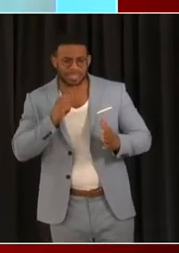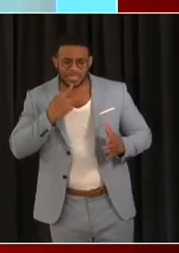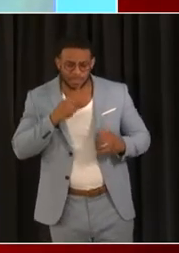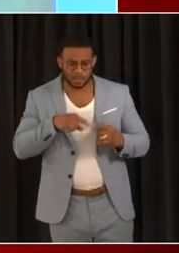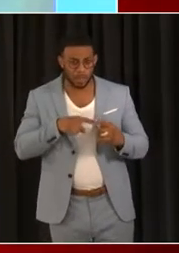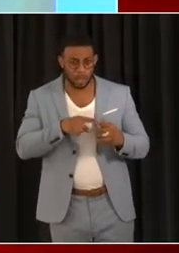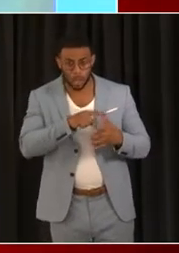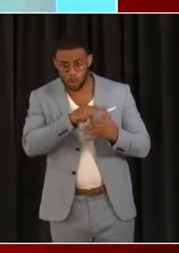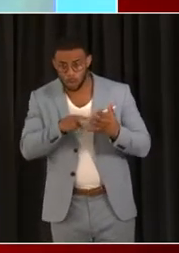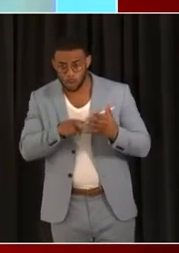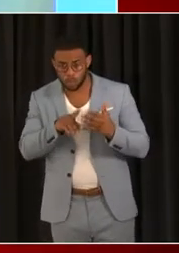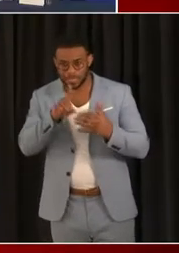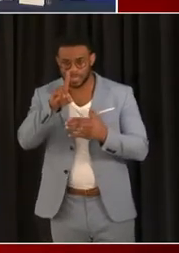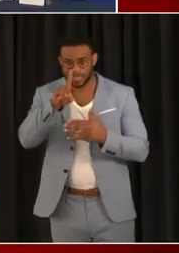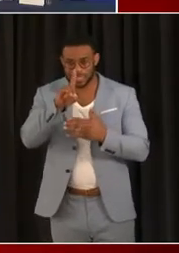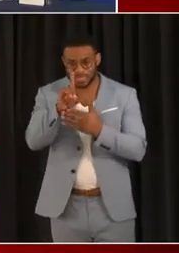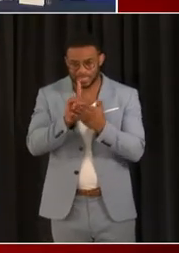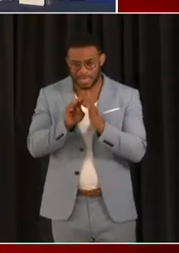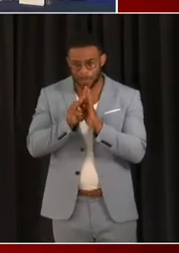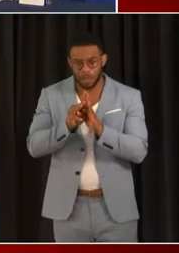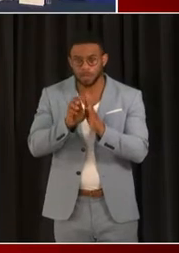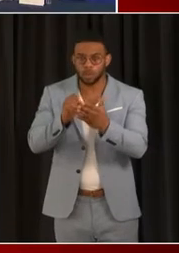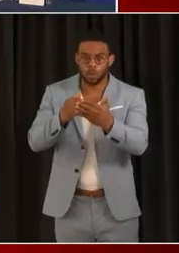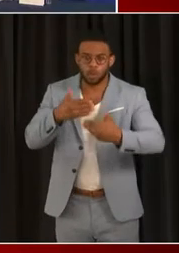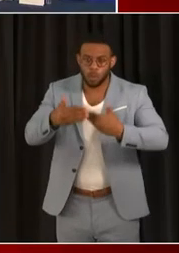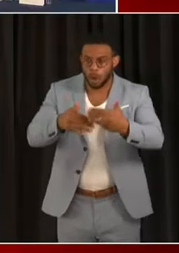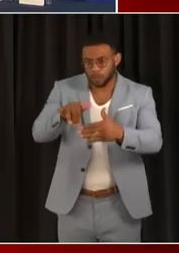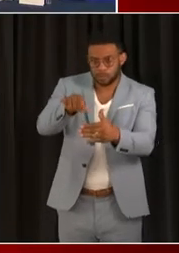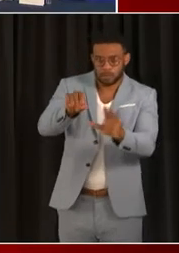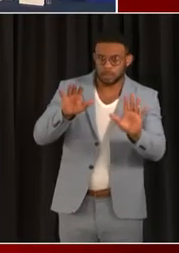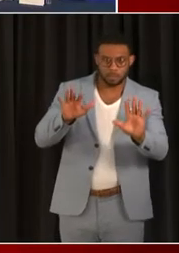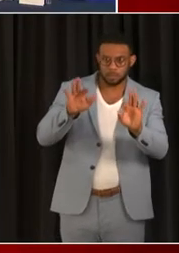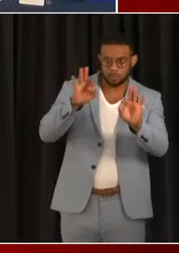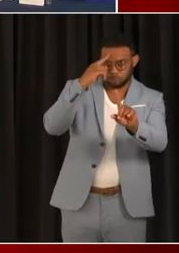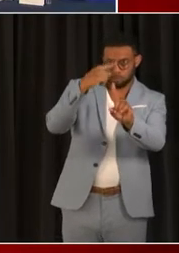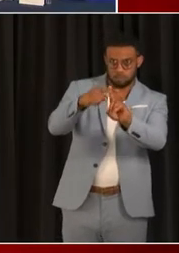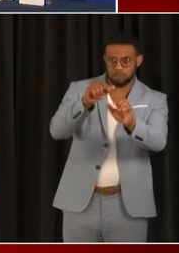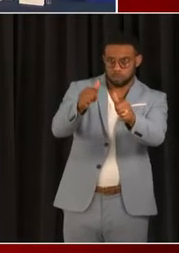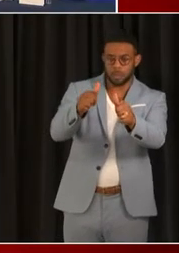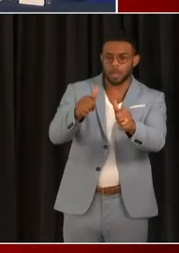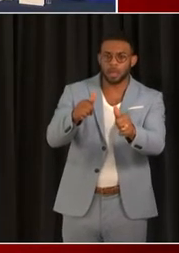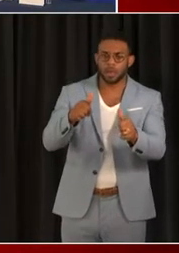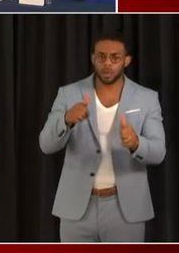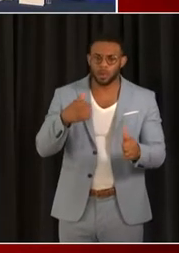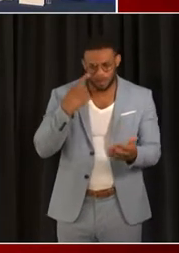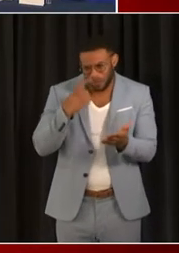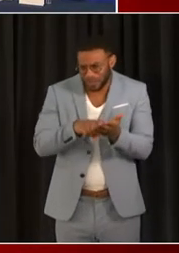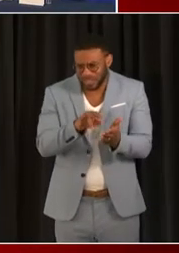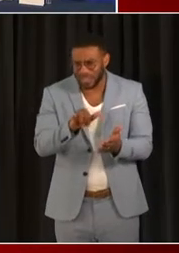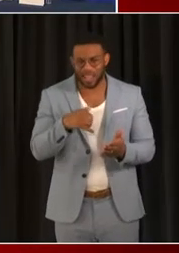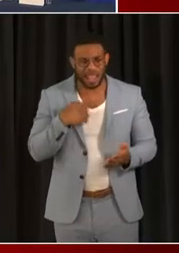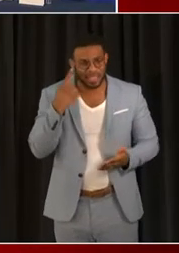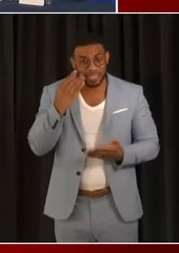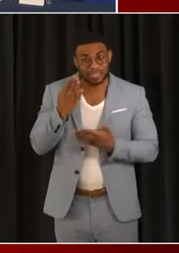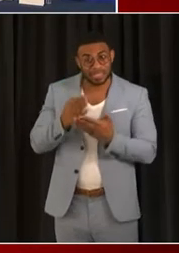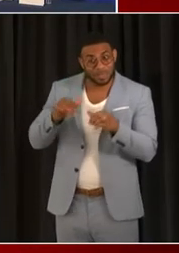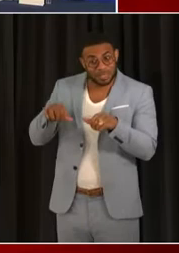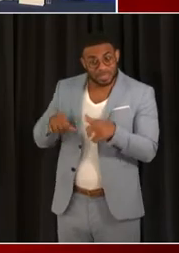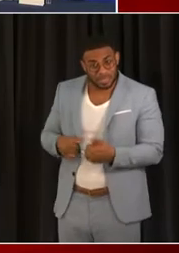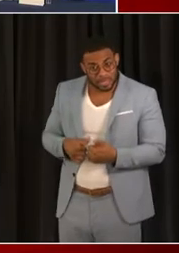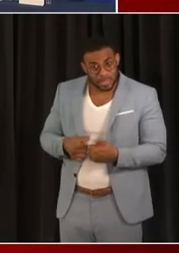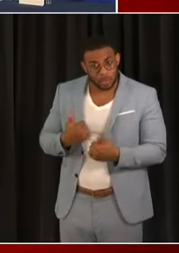about those design models. So progress, yes, and we've witnessed that. And I think some